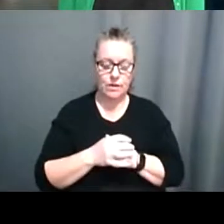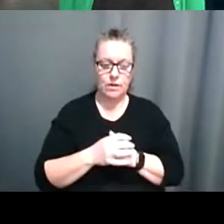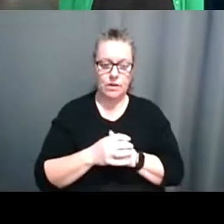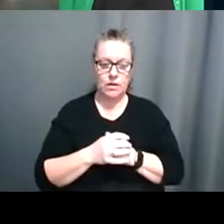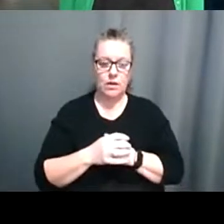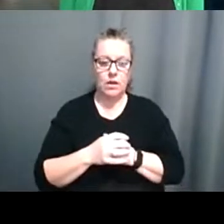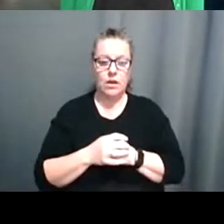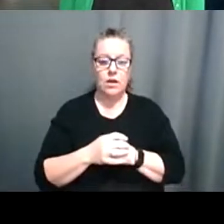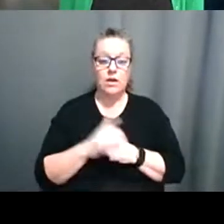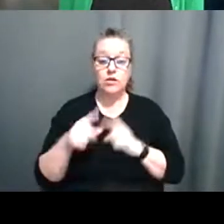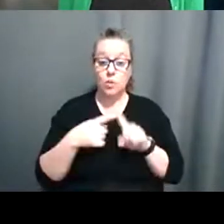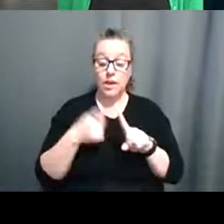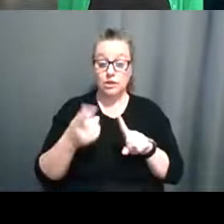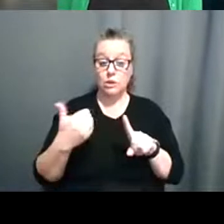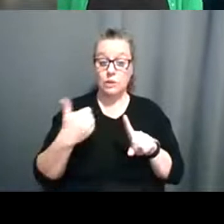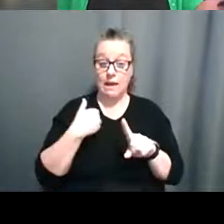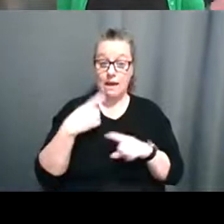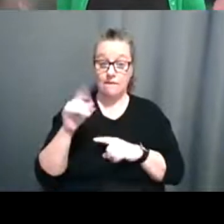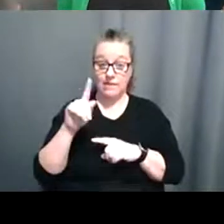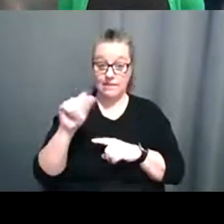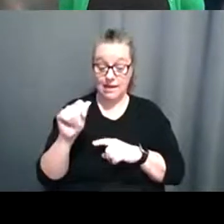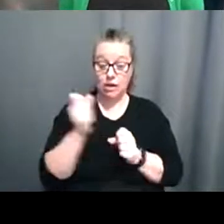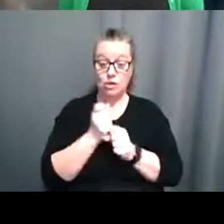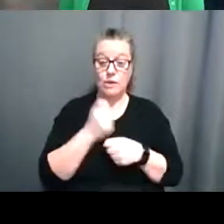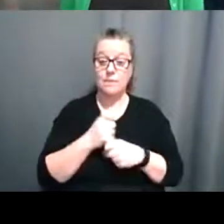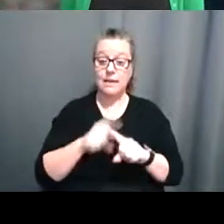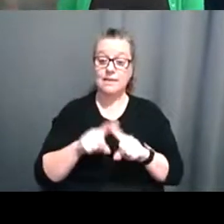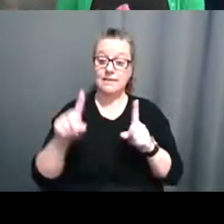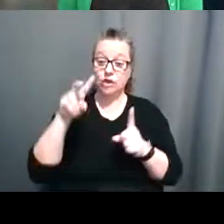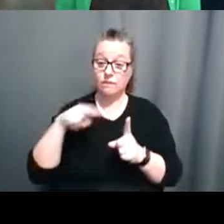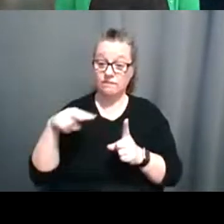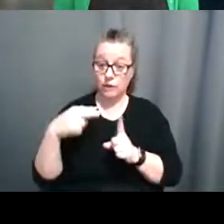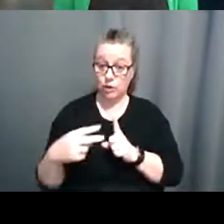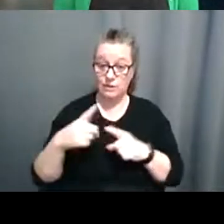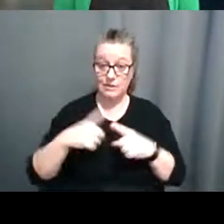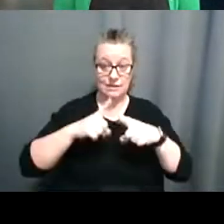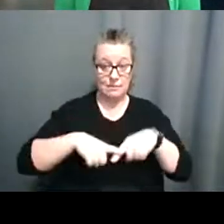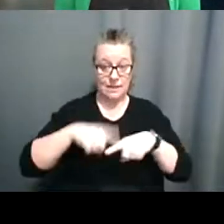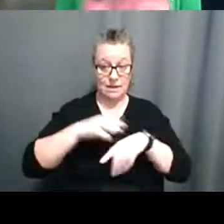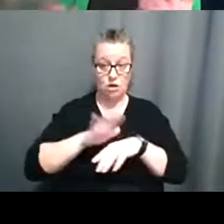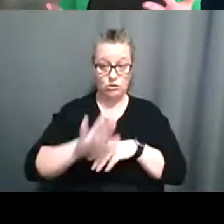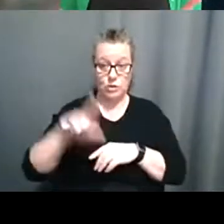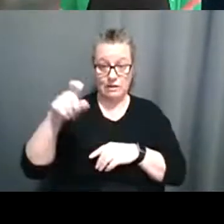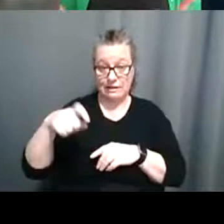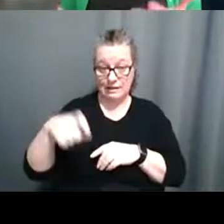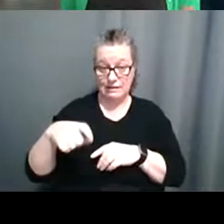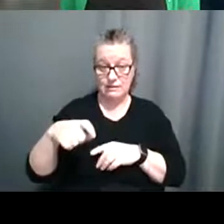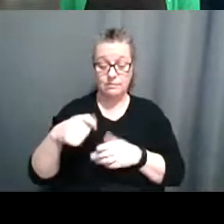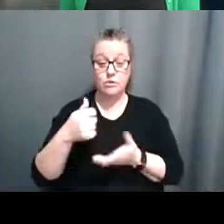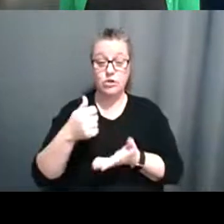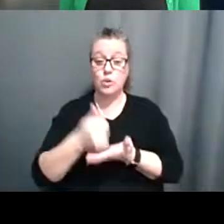So once you have data in your list, you can create different views depending on your needs. To assist